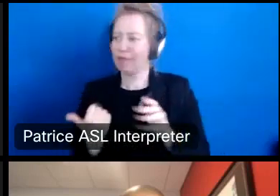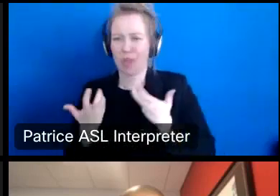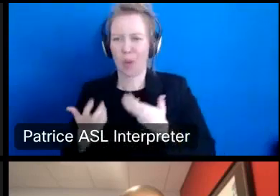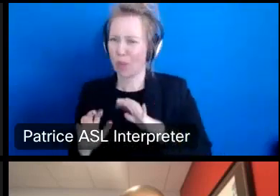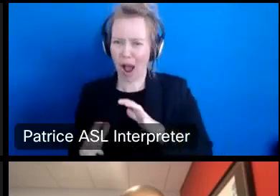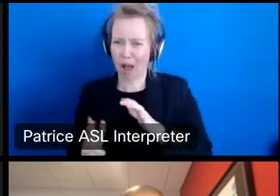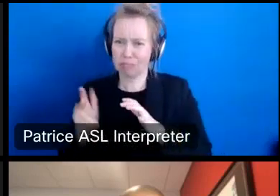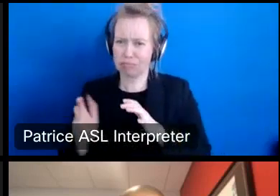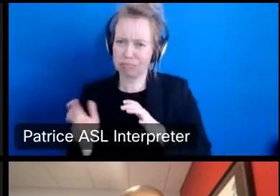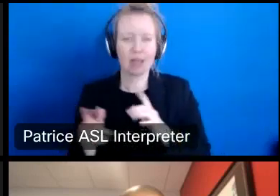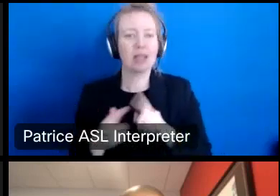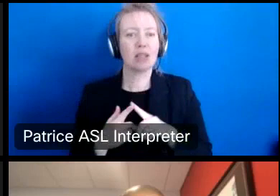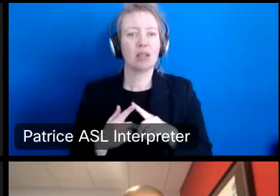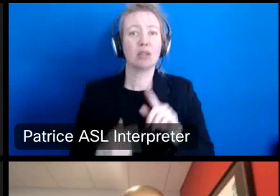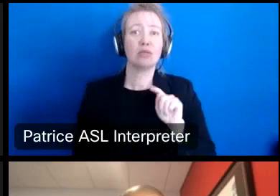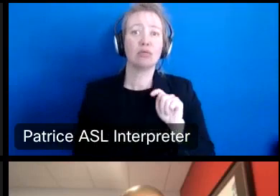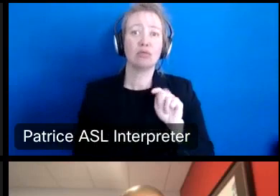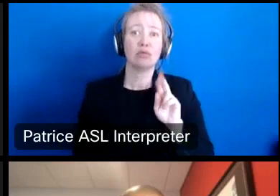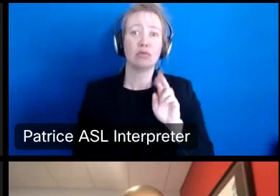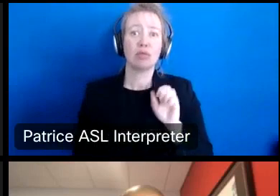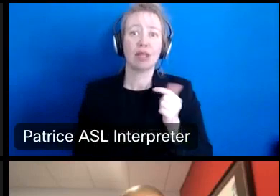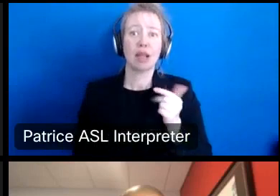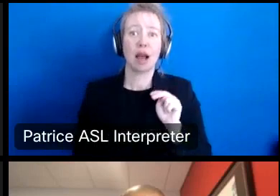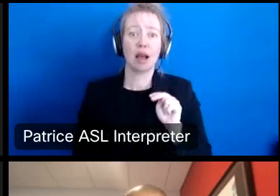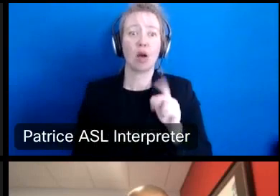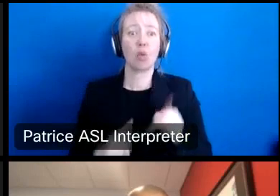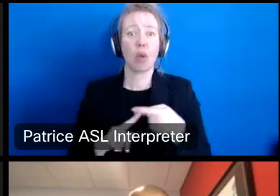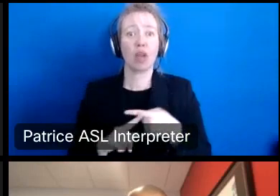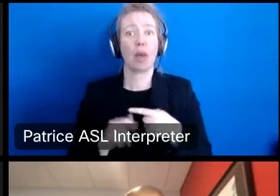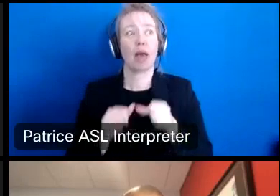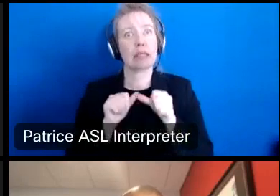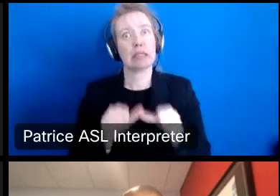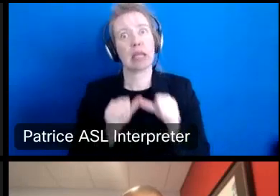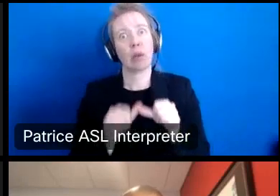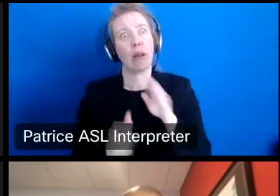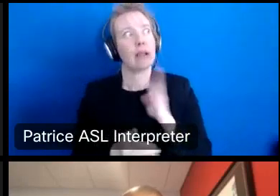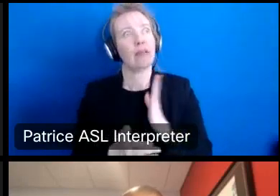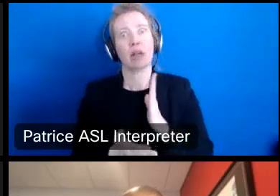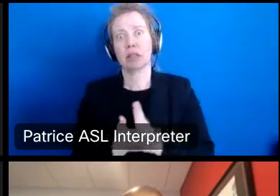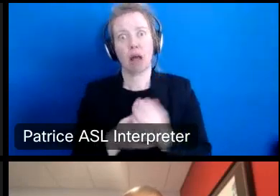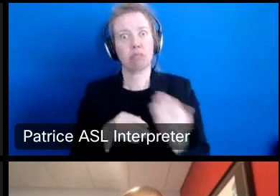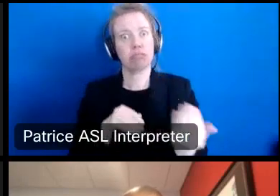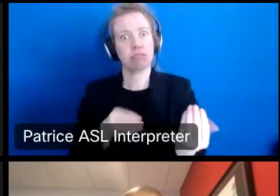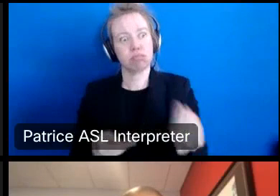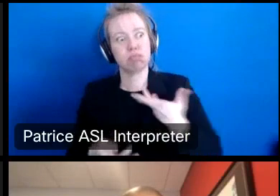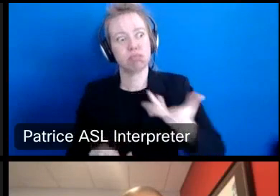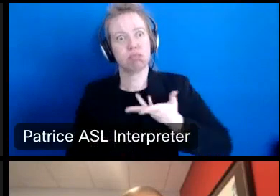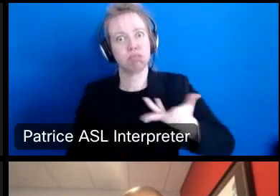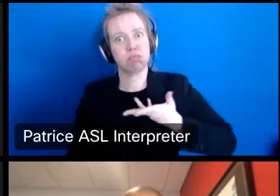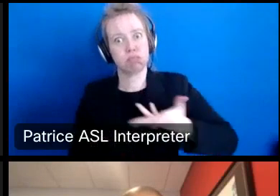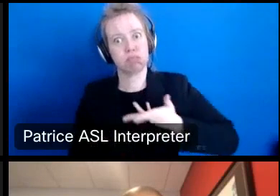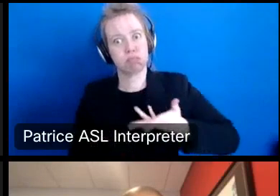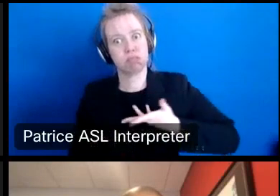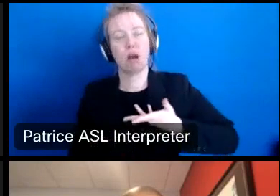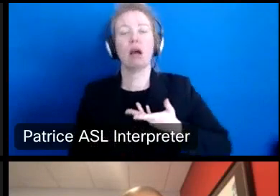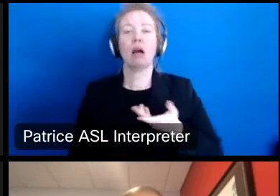So triaging when there is an almost instant, constant flow and receiving